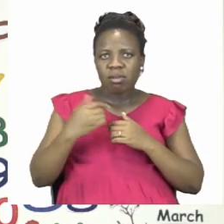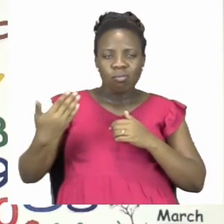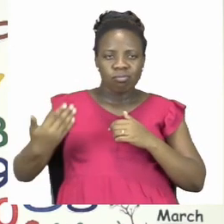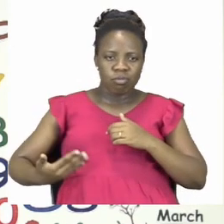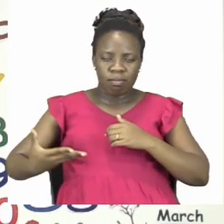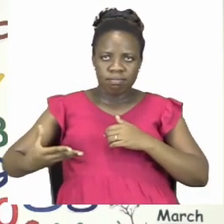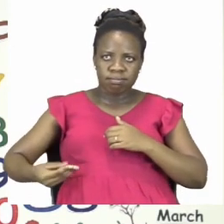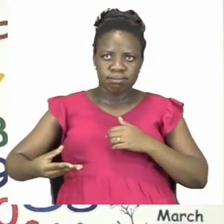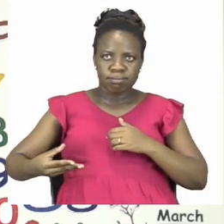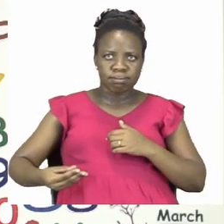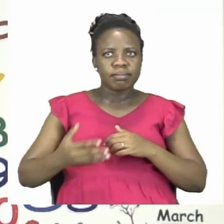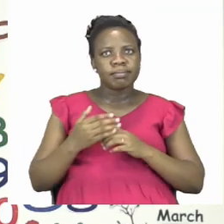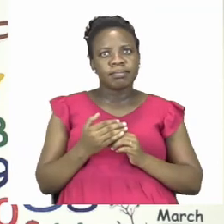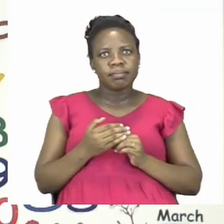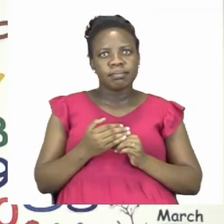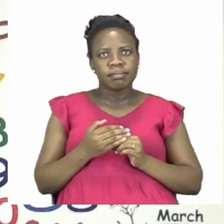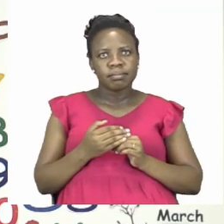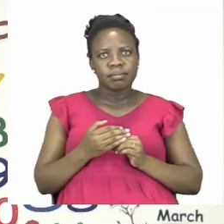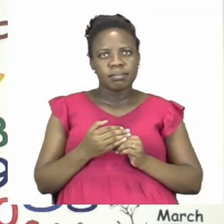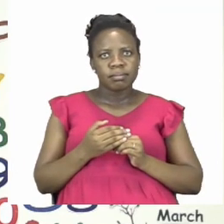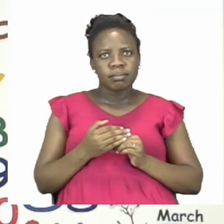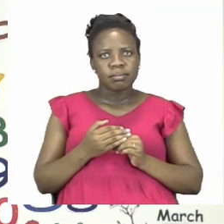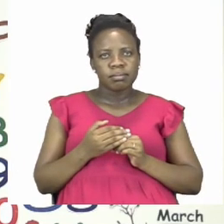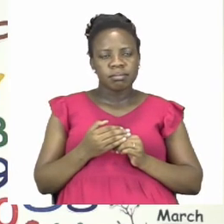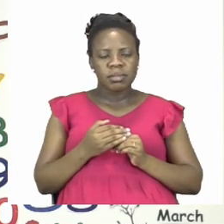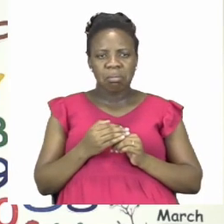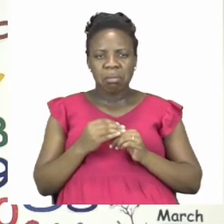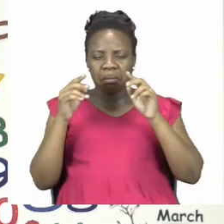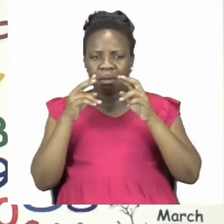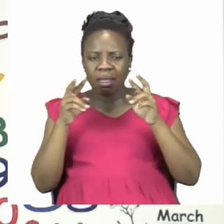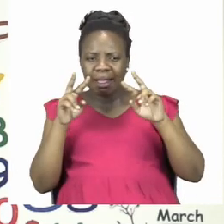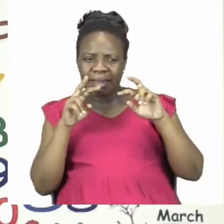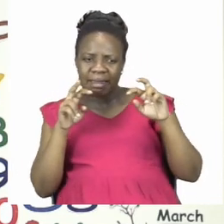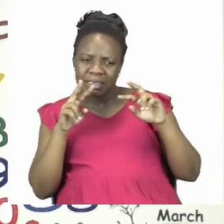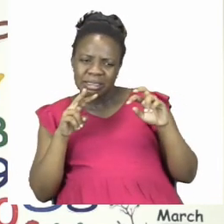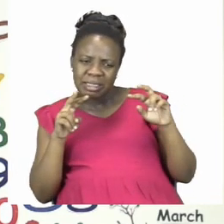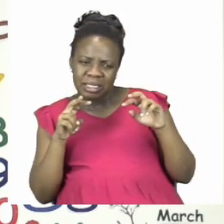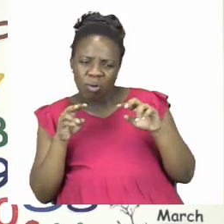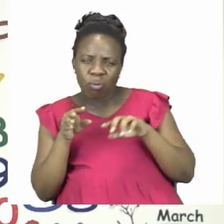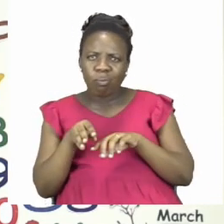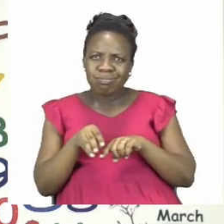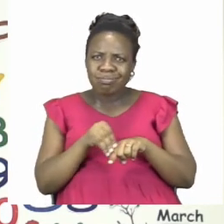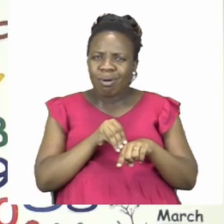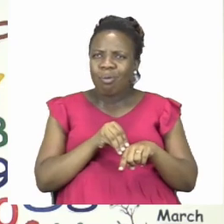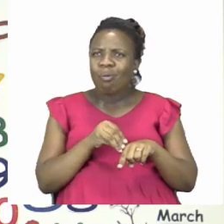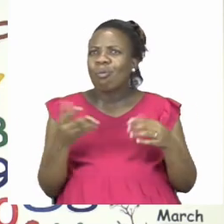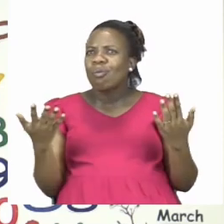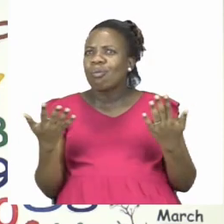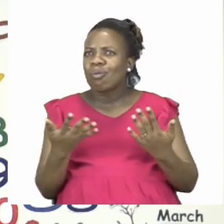is. So if we take a good look at the room and look for the word socks, you will see that the socks